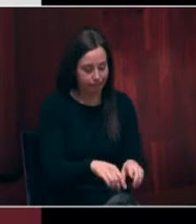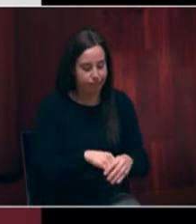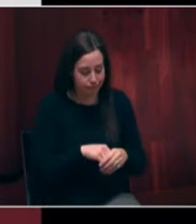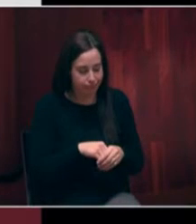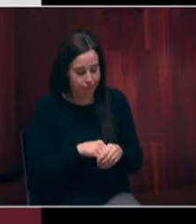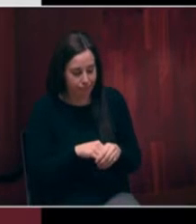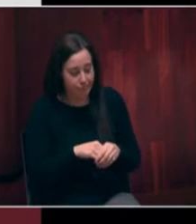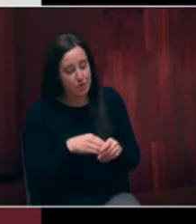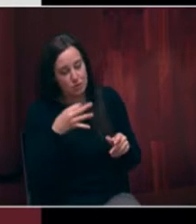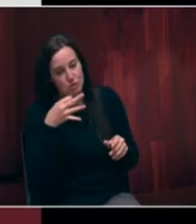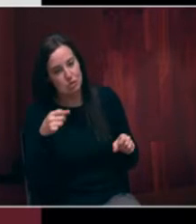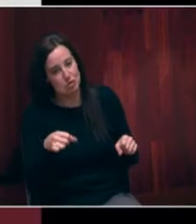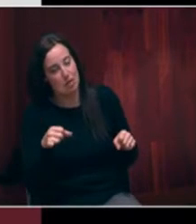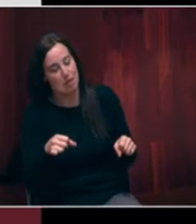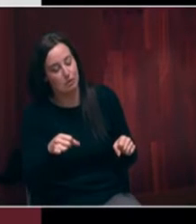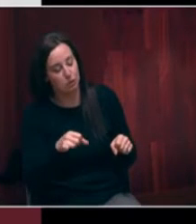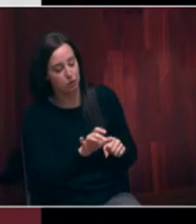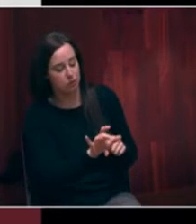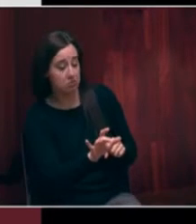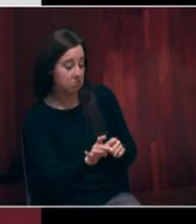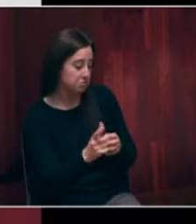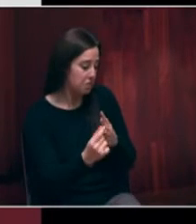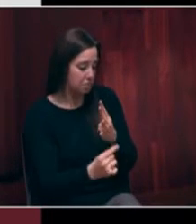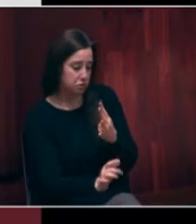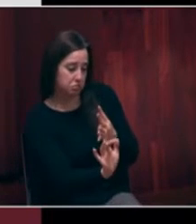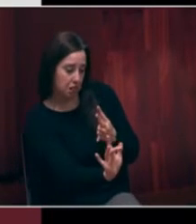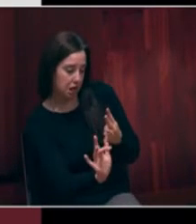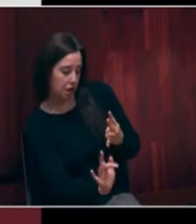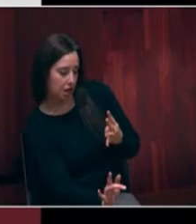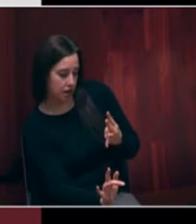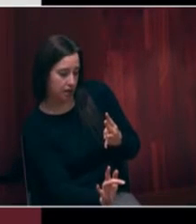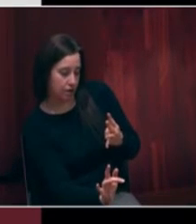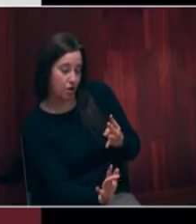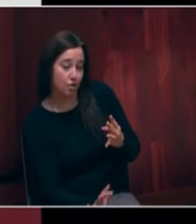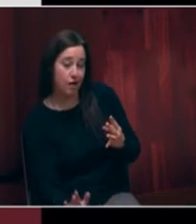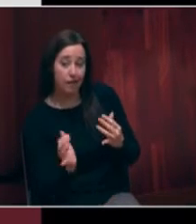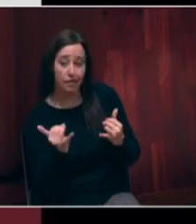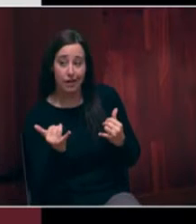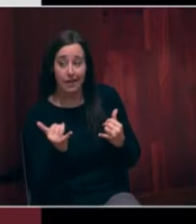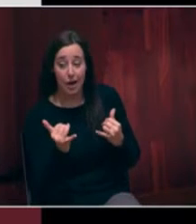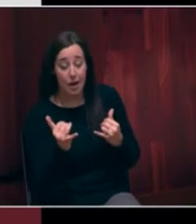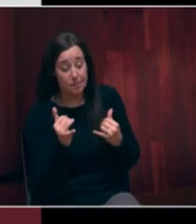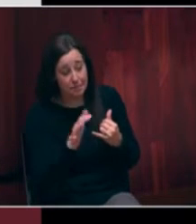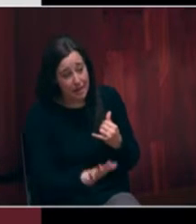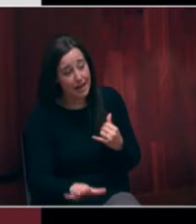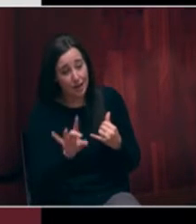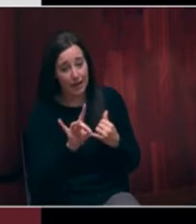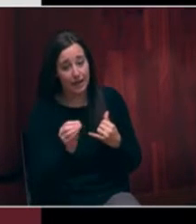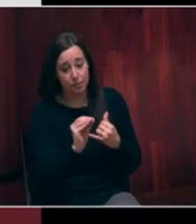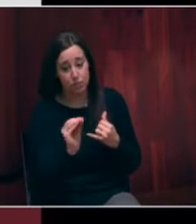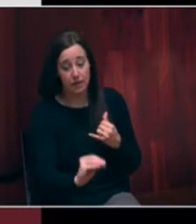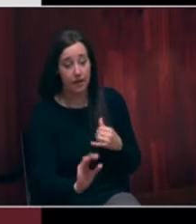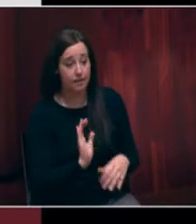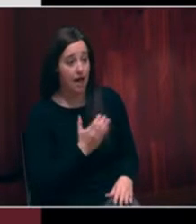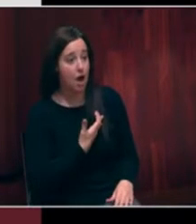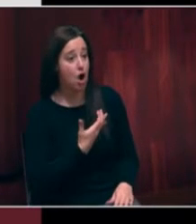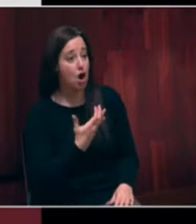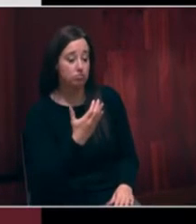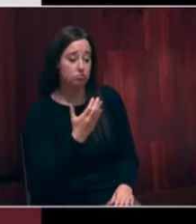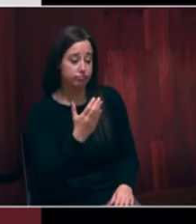be, I think, far more efficient. I think roughly 80% of our transactions end up being credit card anyhow. The difference is we're